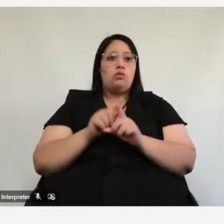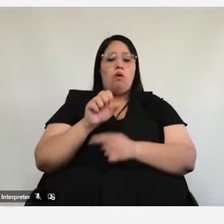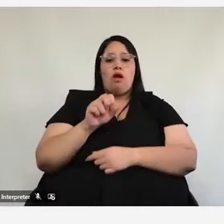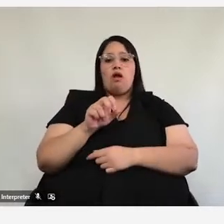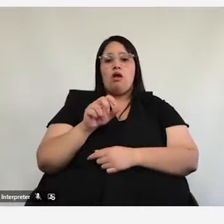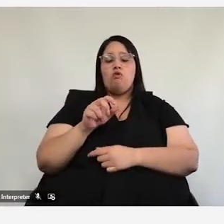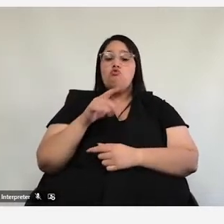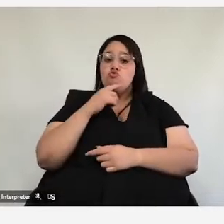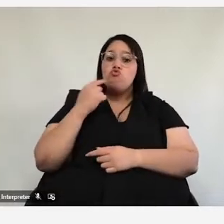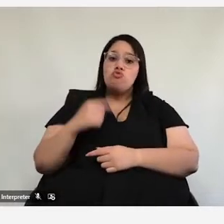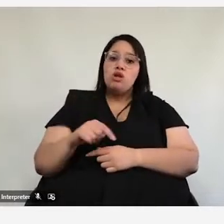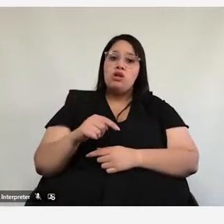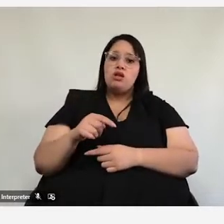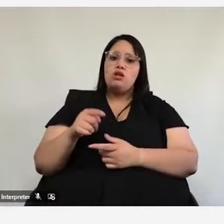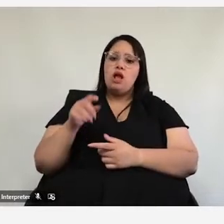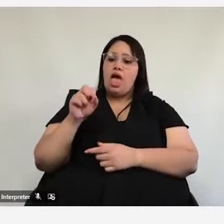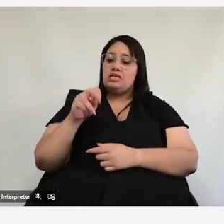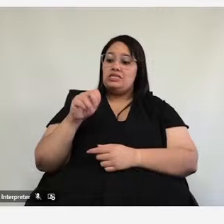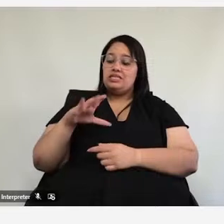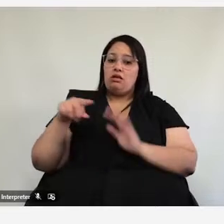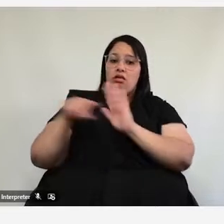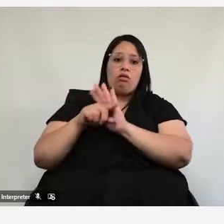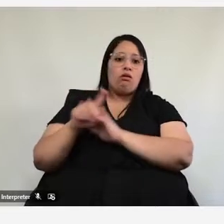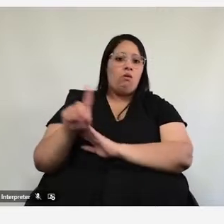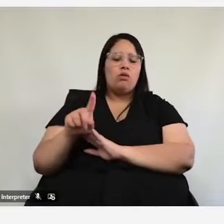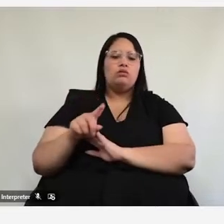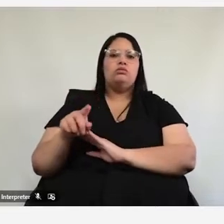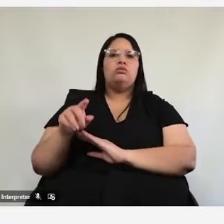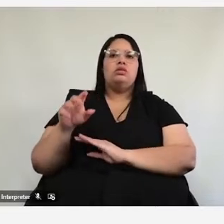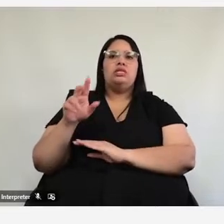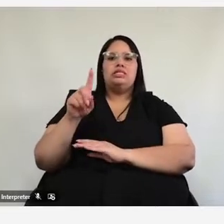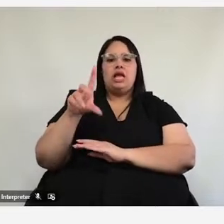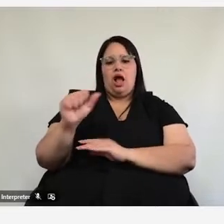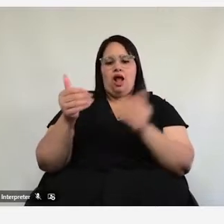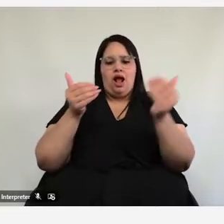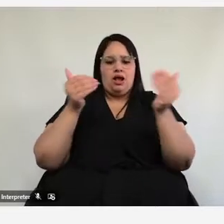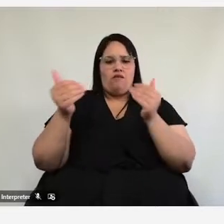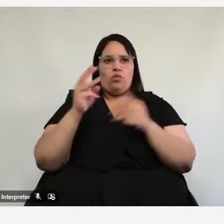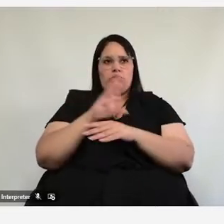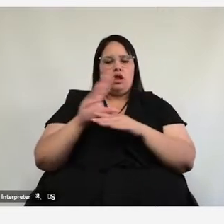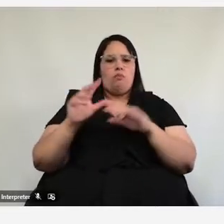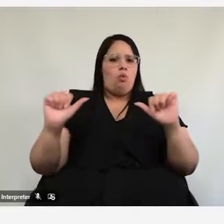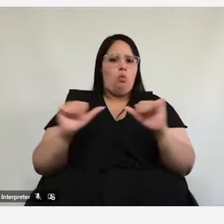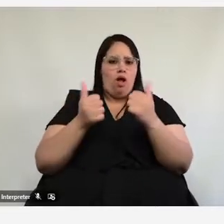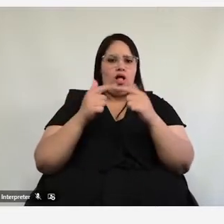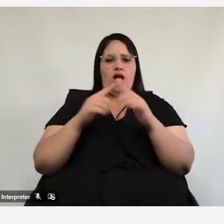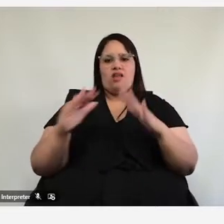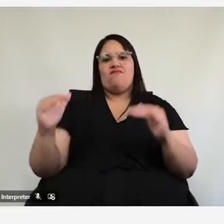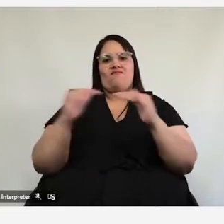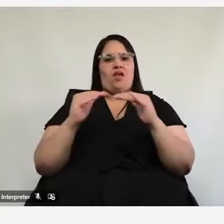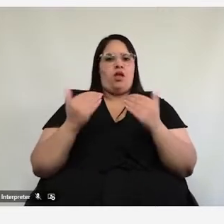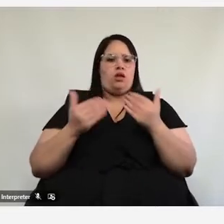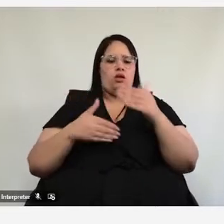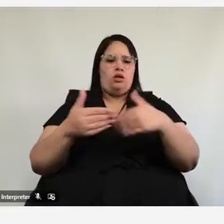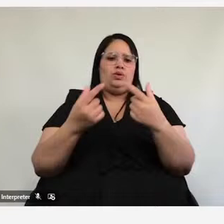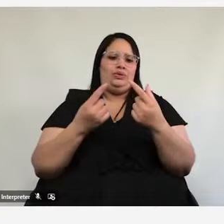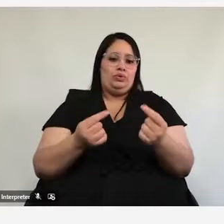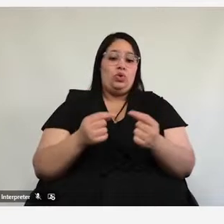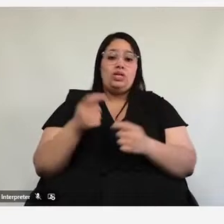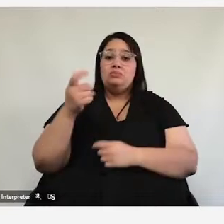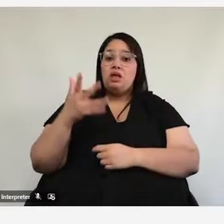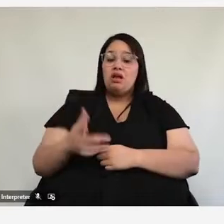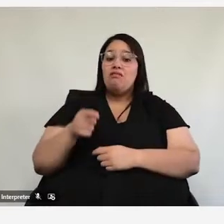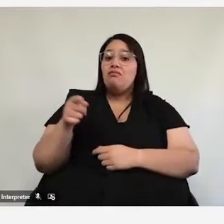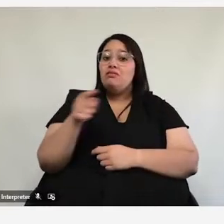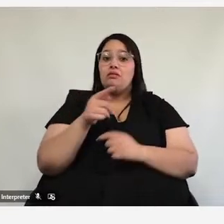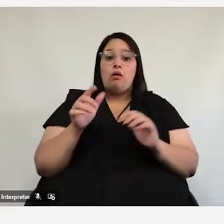the ANC, though, is the fact that the Democratic Alliance governs the Western Cape so well and so fairly. And Speaker, this is